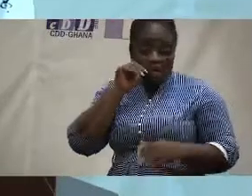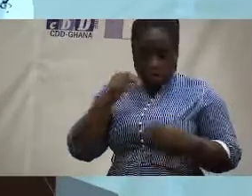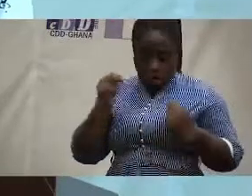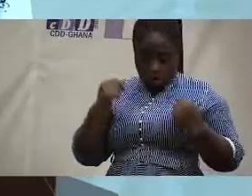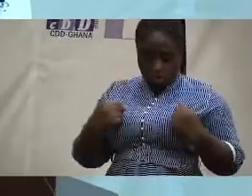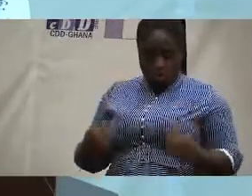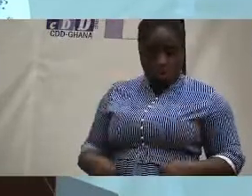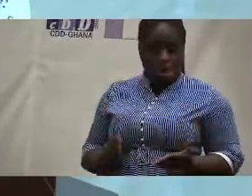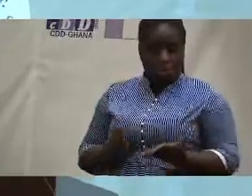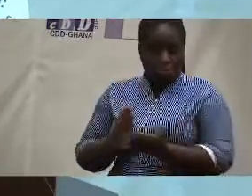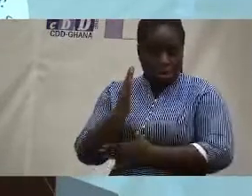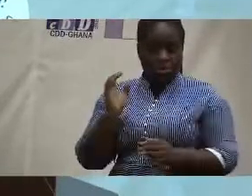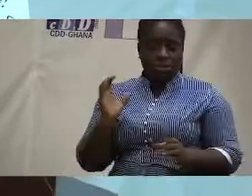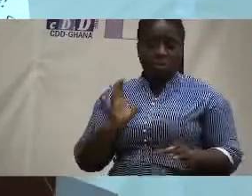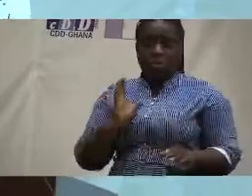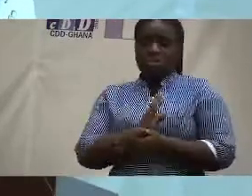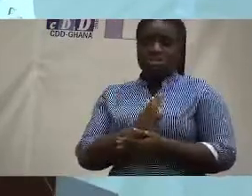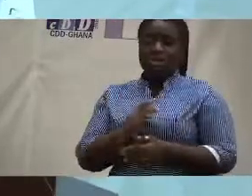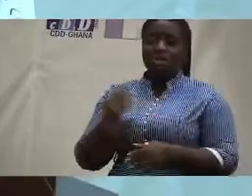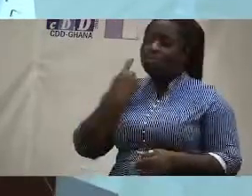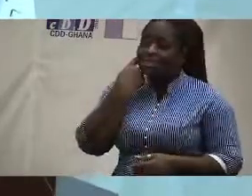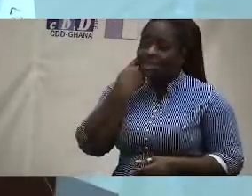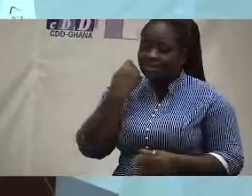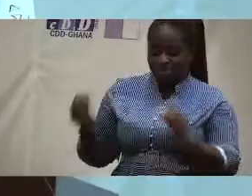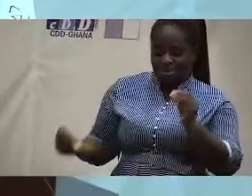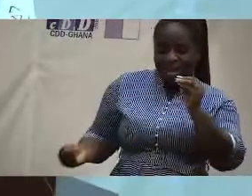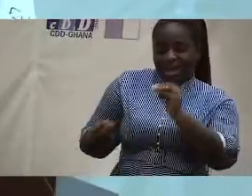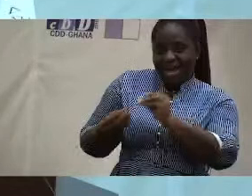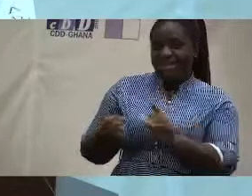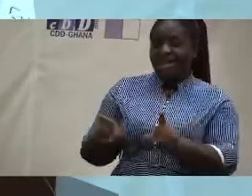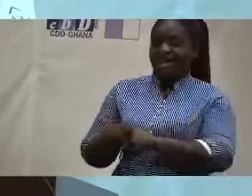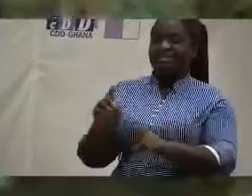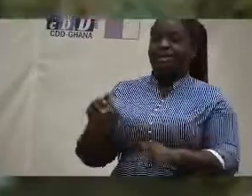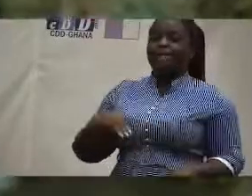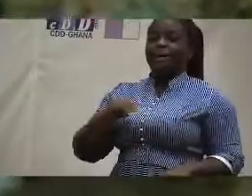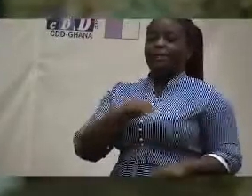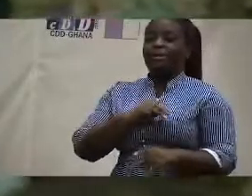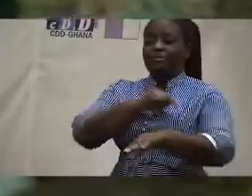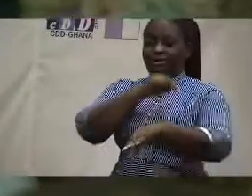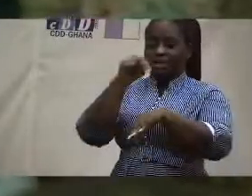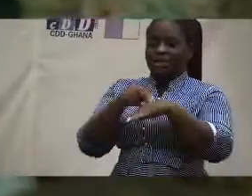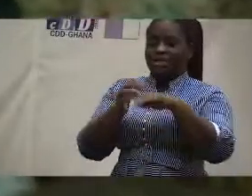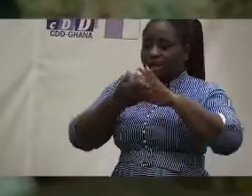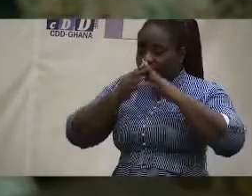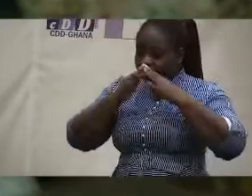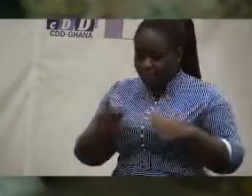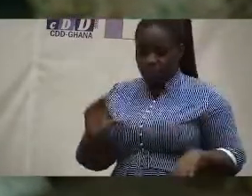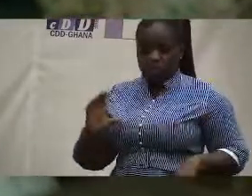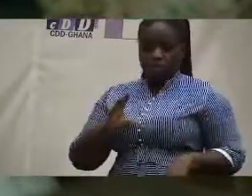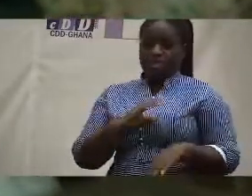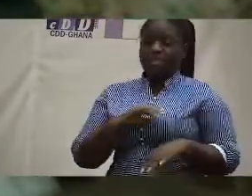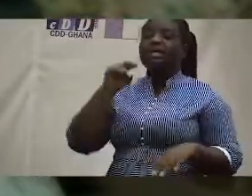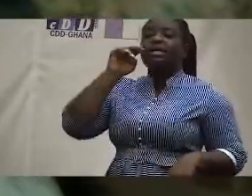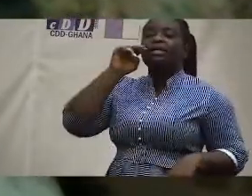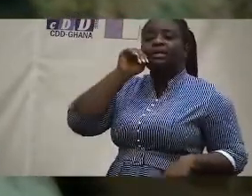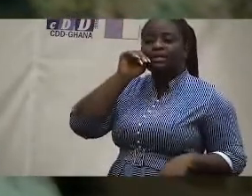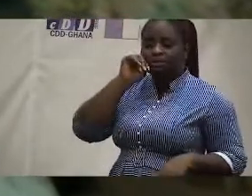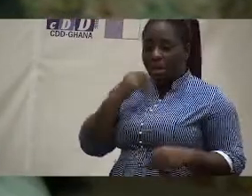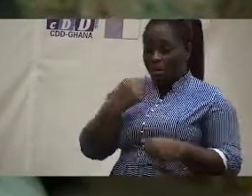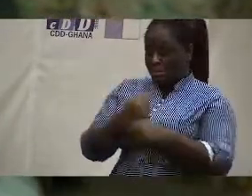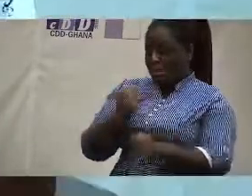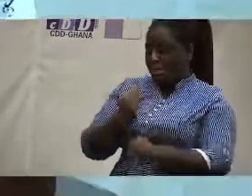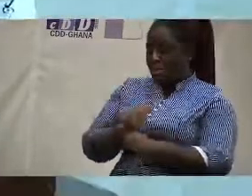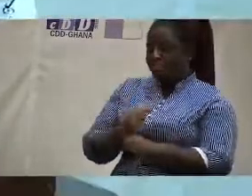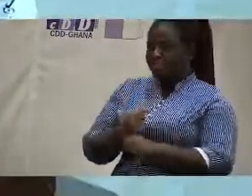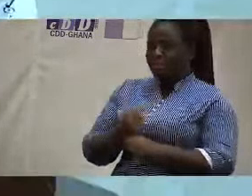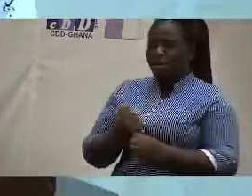Rights Commission and was recently added as a member of the National Peace Committee in Nigeria, made up